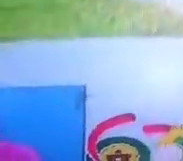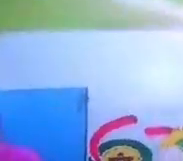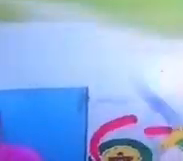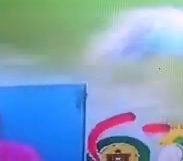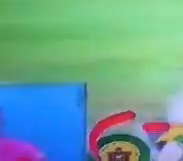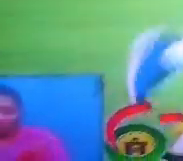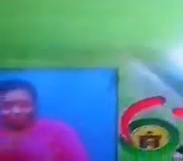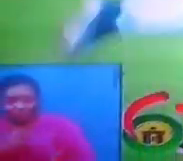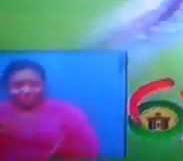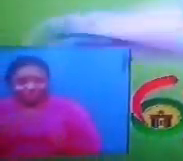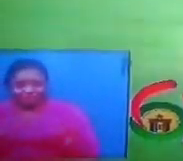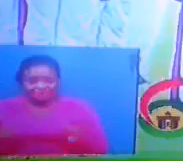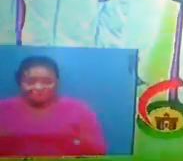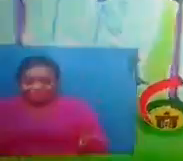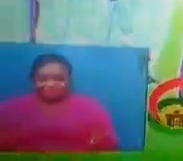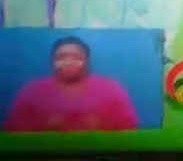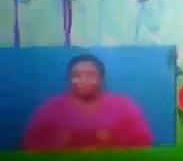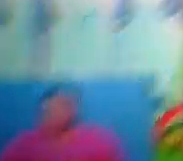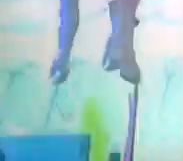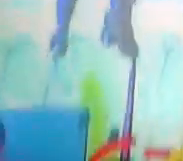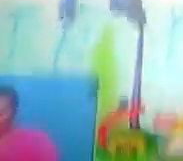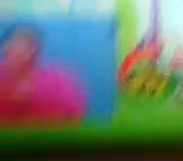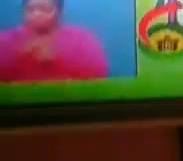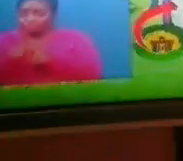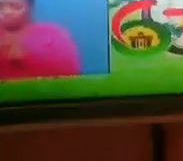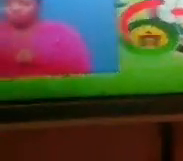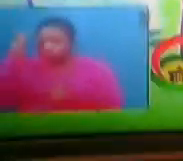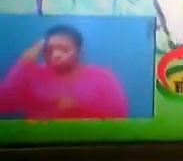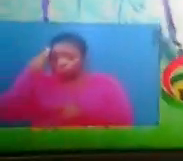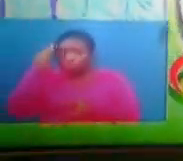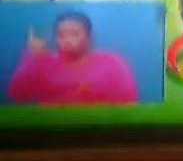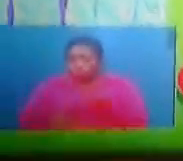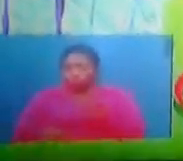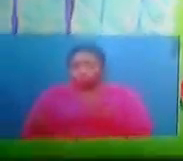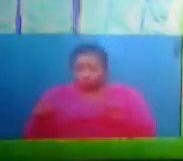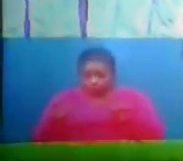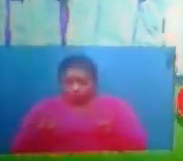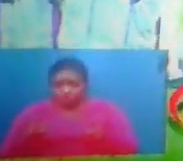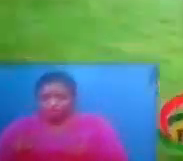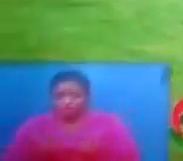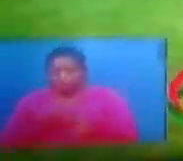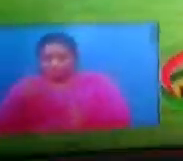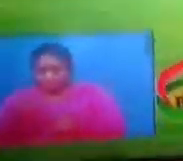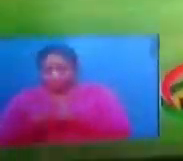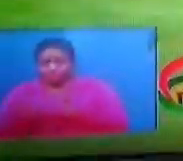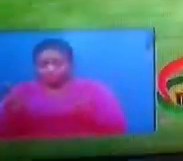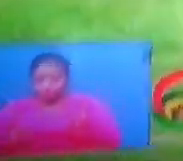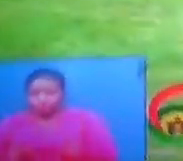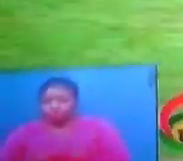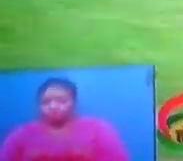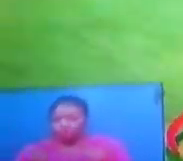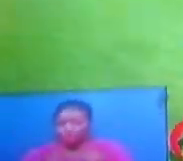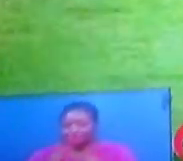doing. But they've rehearsed, so you know which one you are doing and which the other person is doing. So that we can have a